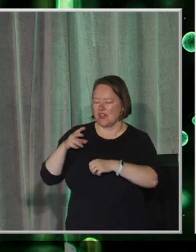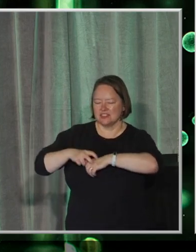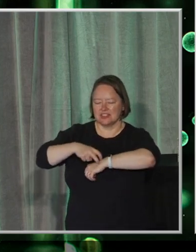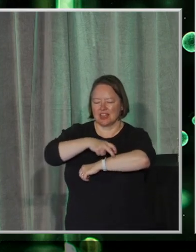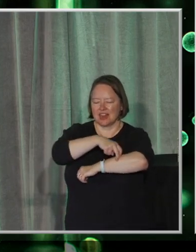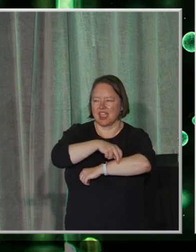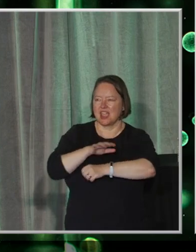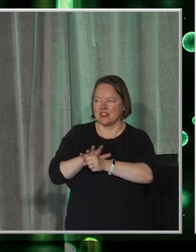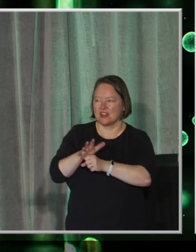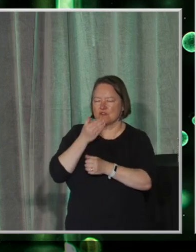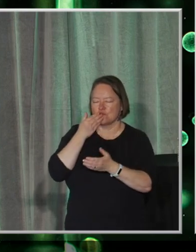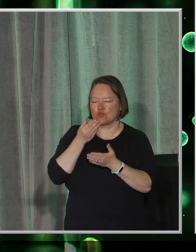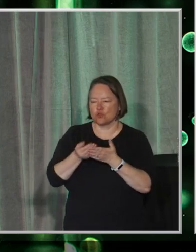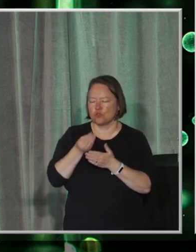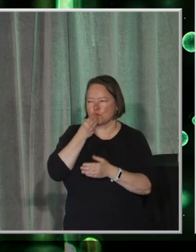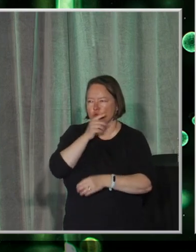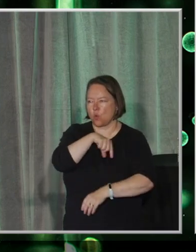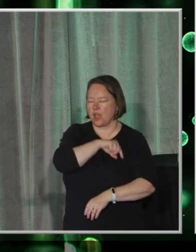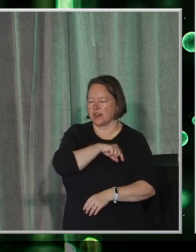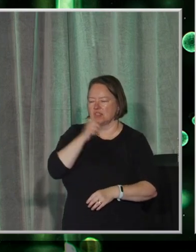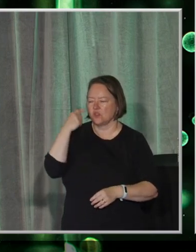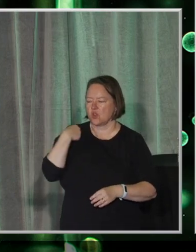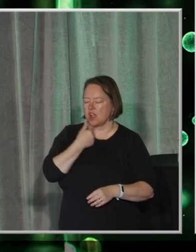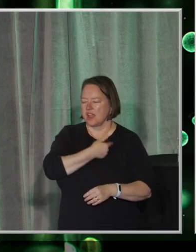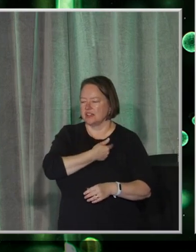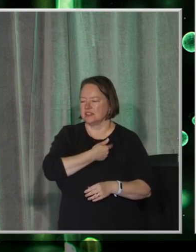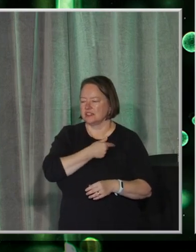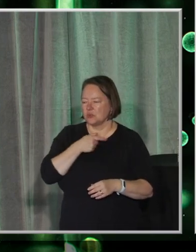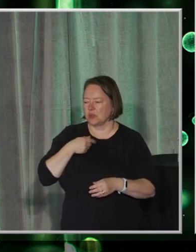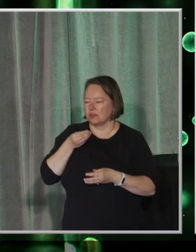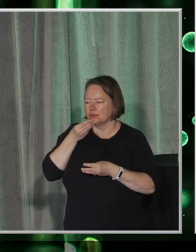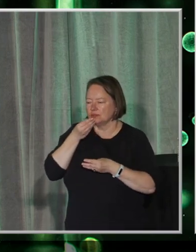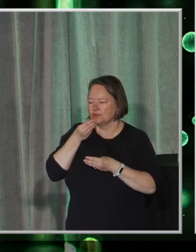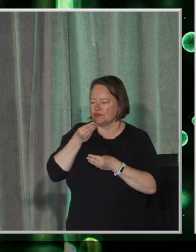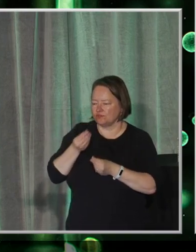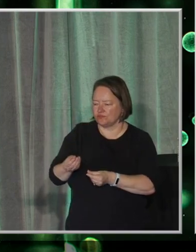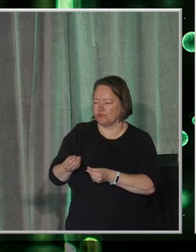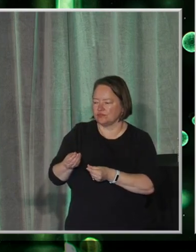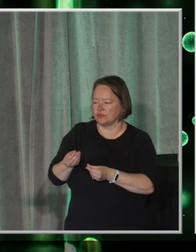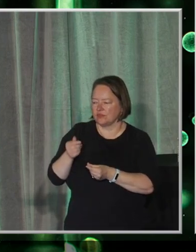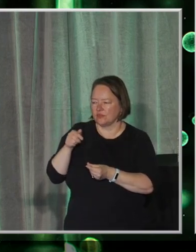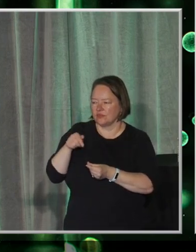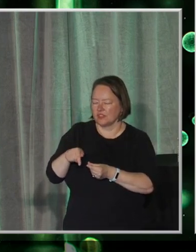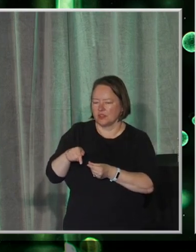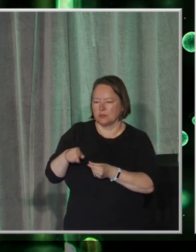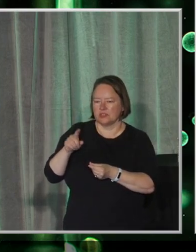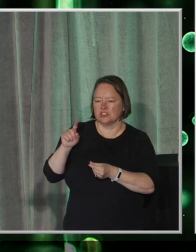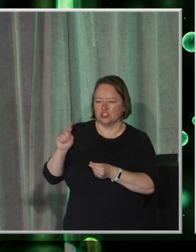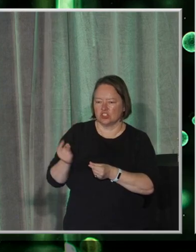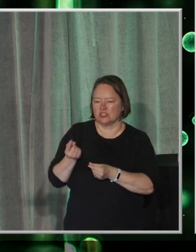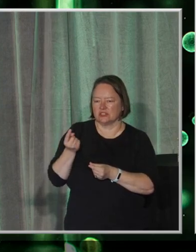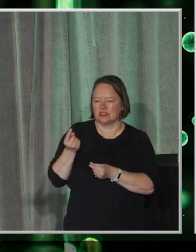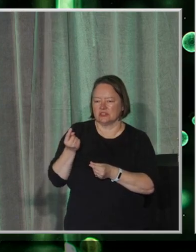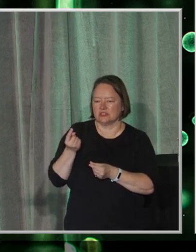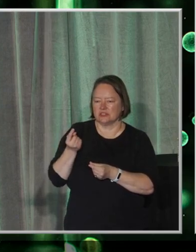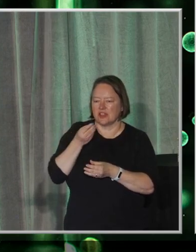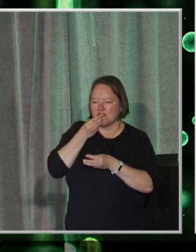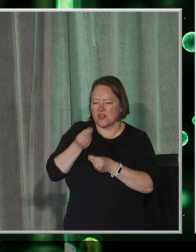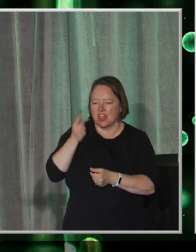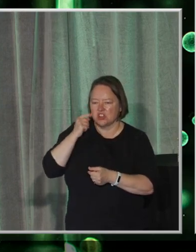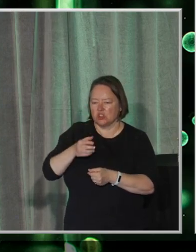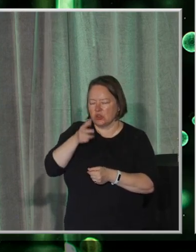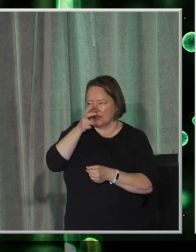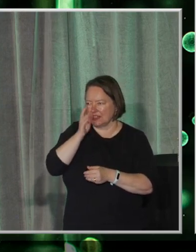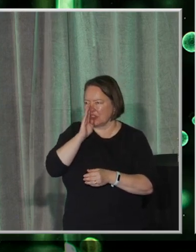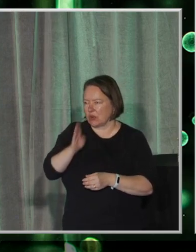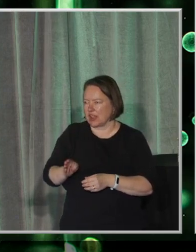good quality. So for us, we'll be having feeds throughout the year. And this feed will be just being fed to the insects